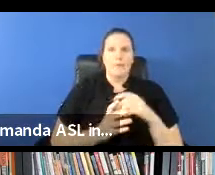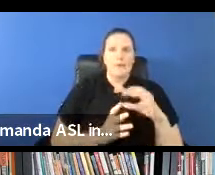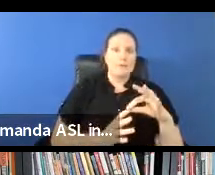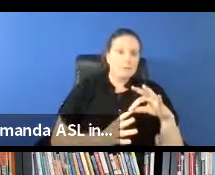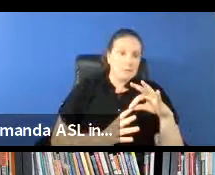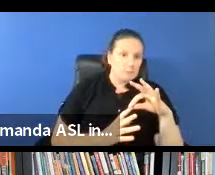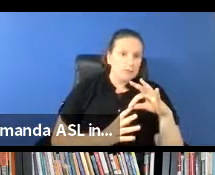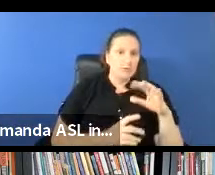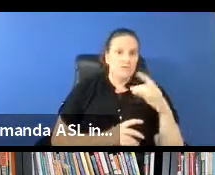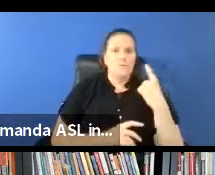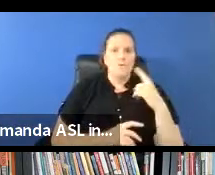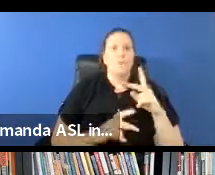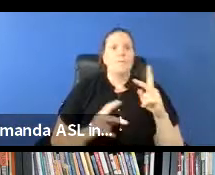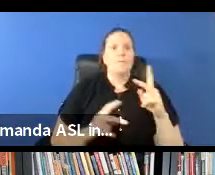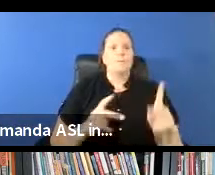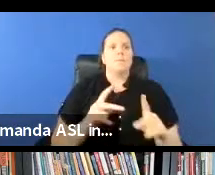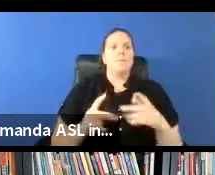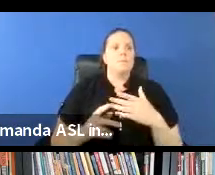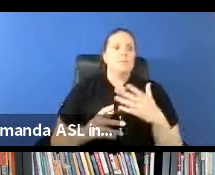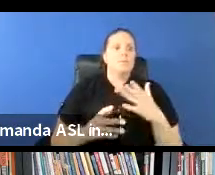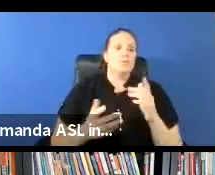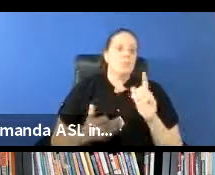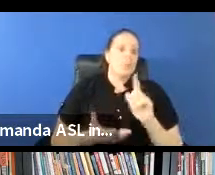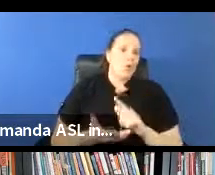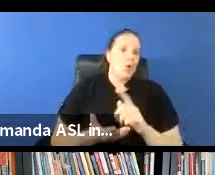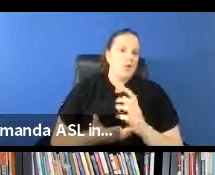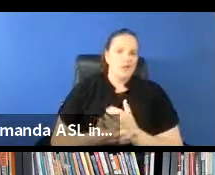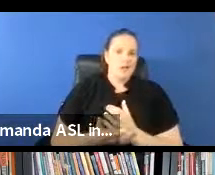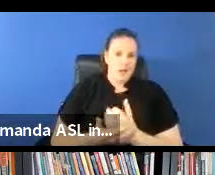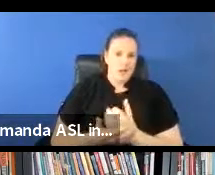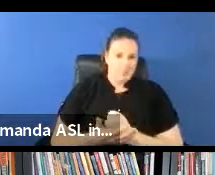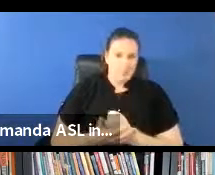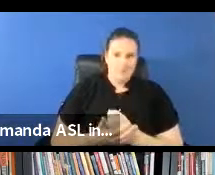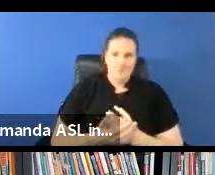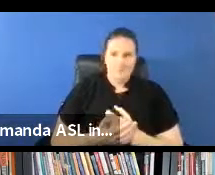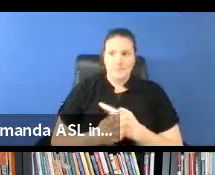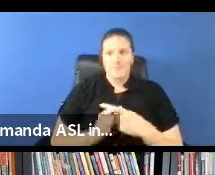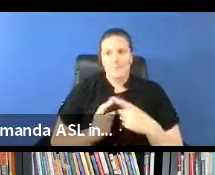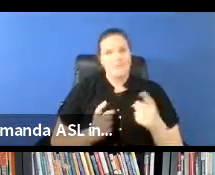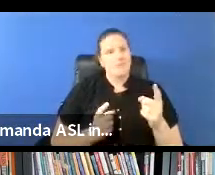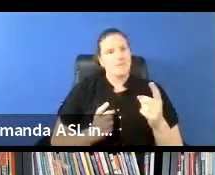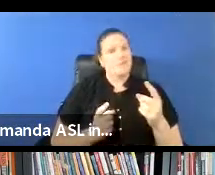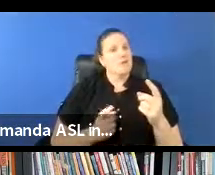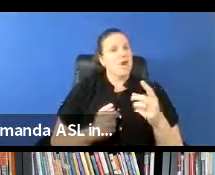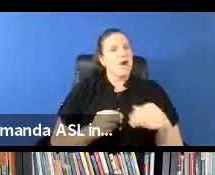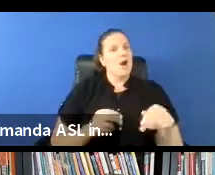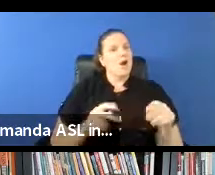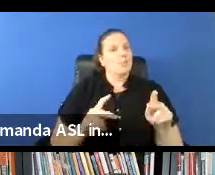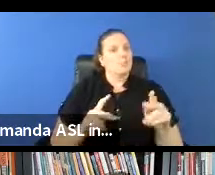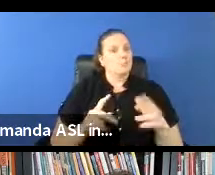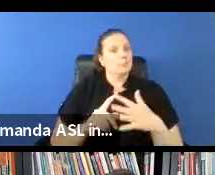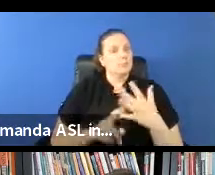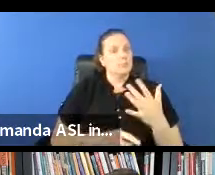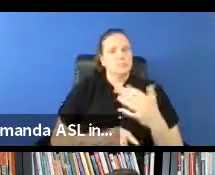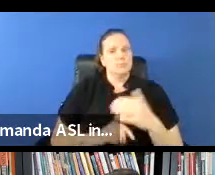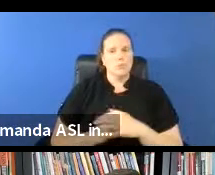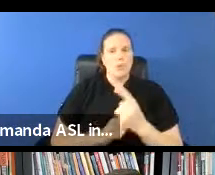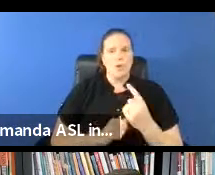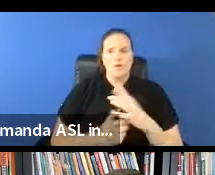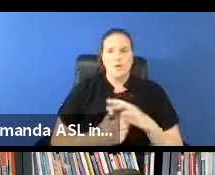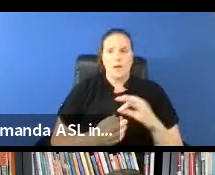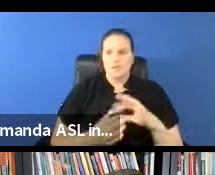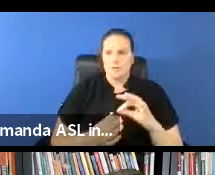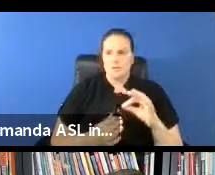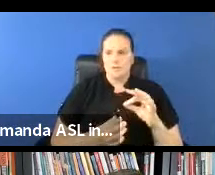for, people who are low income or something, I don't know. There's a lot of options there. One of the comments from that